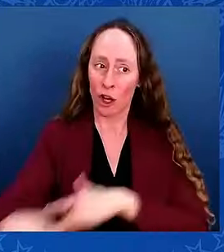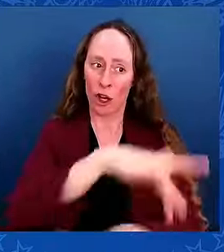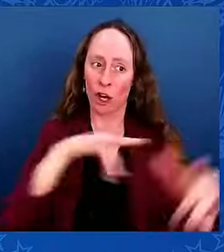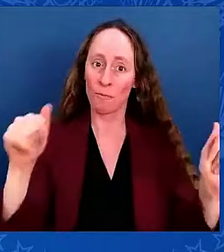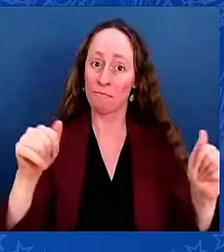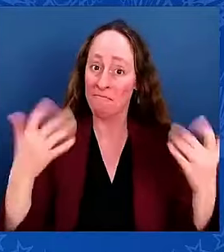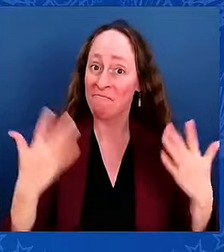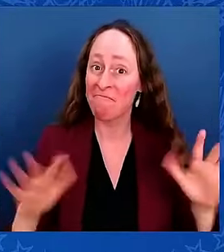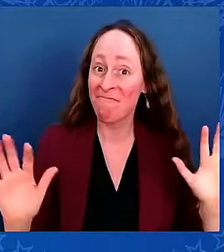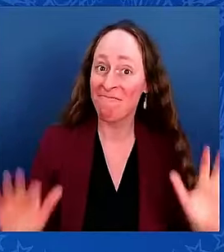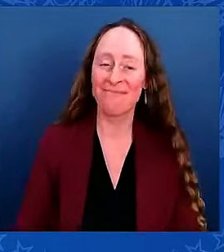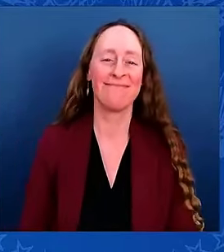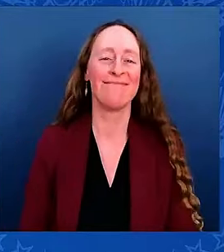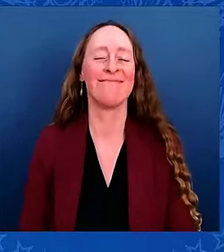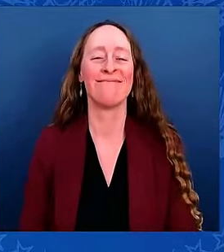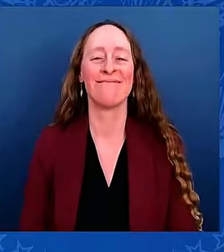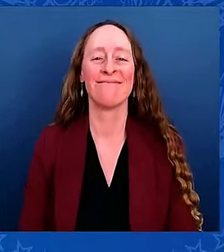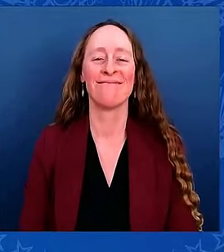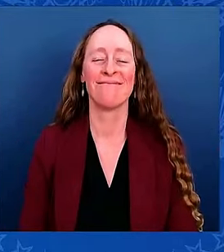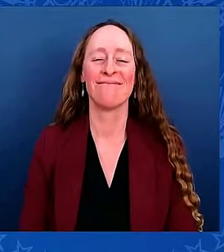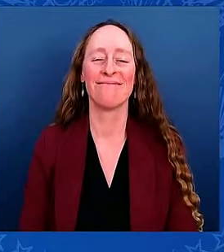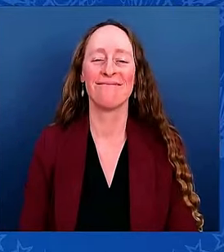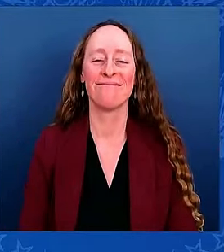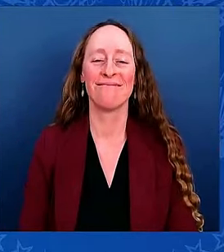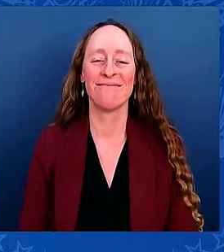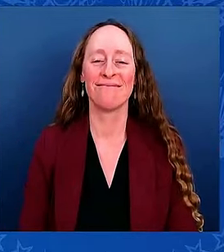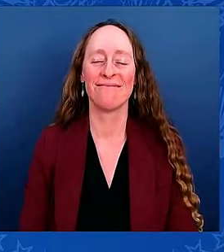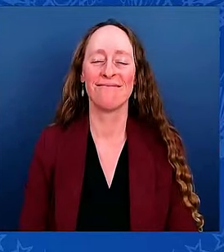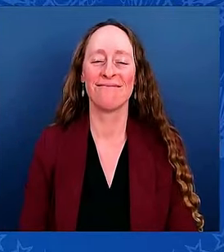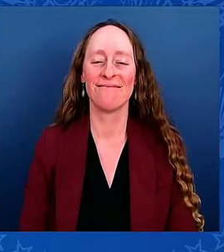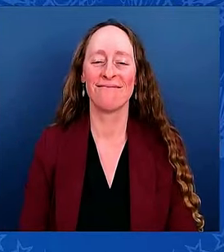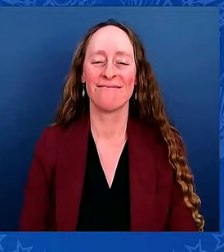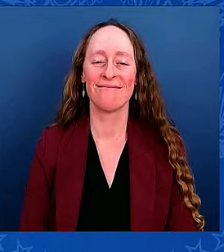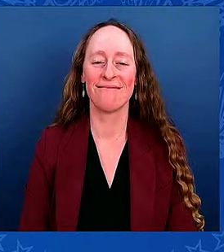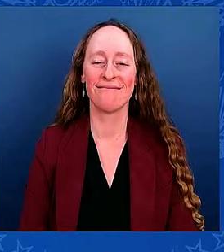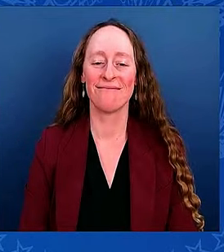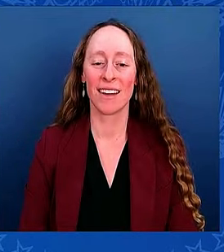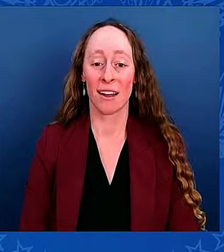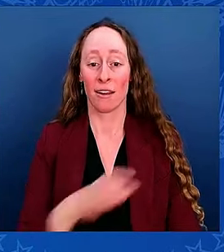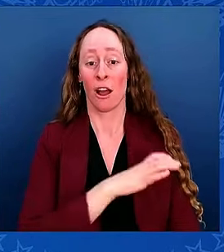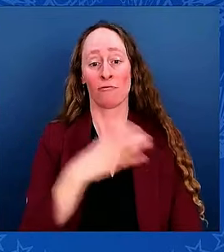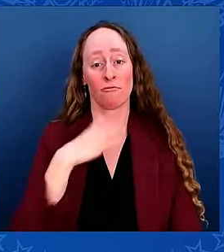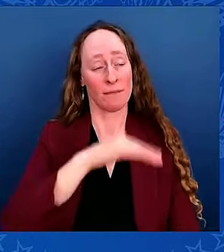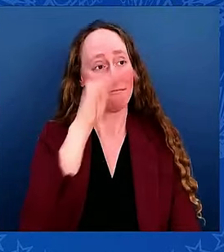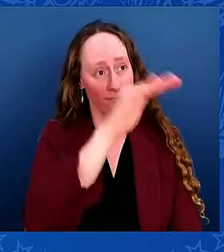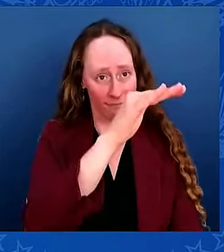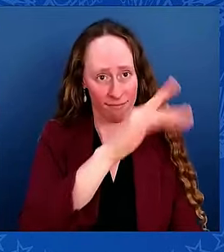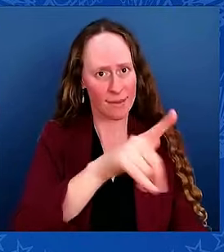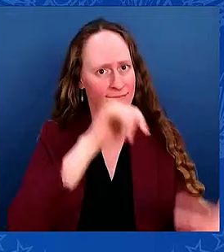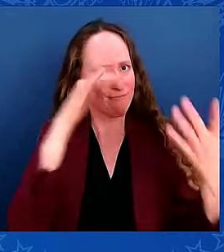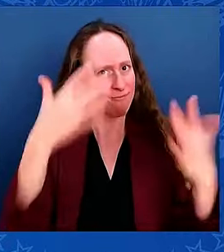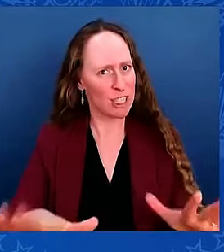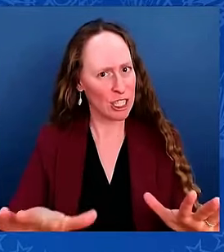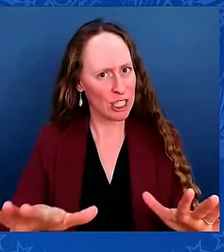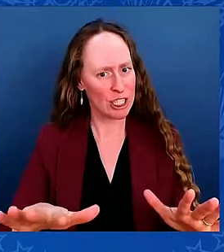I'm calling on Congress to fully fund it this year, before we go out, this